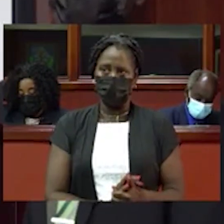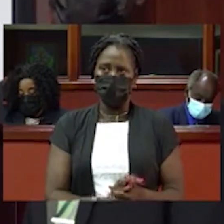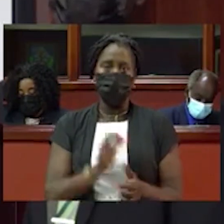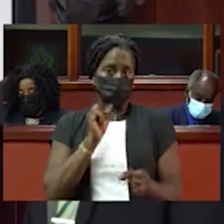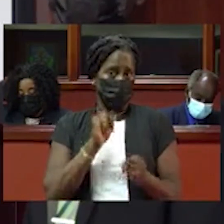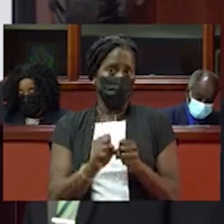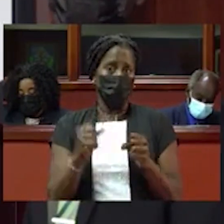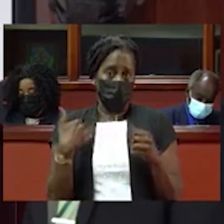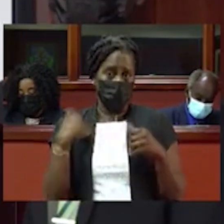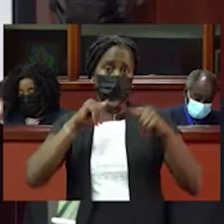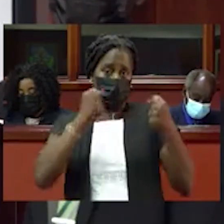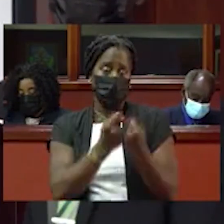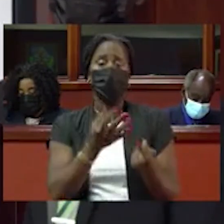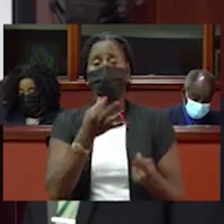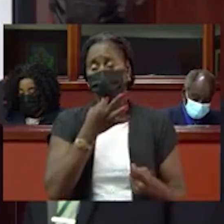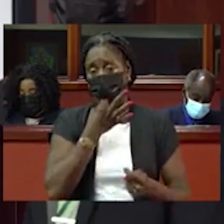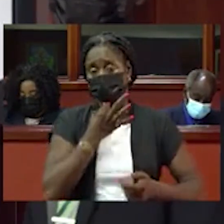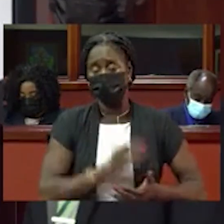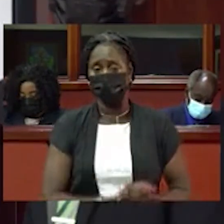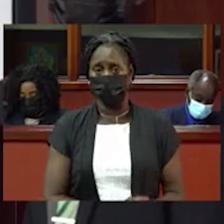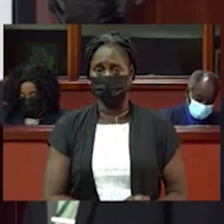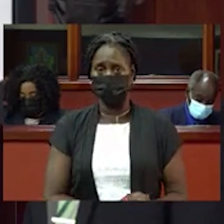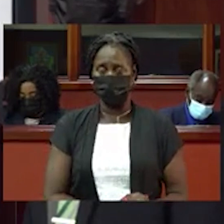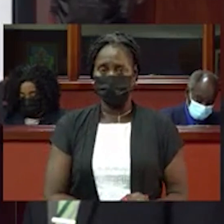completed soon.